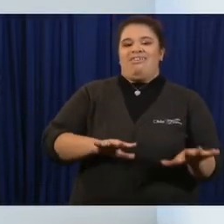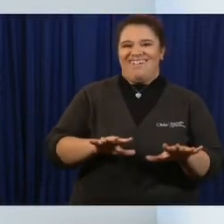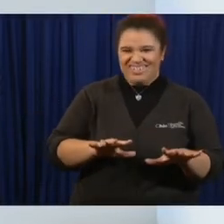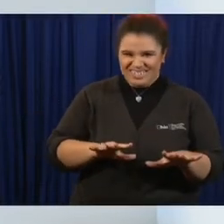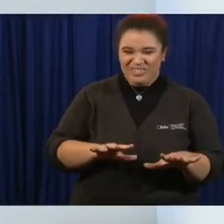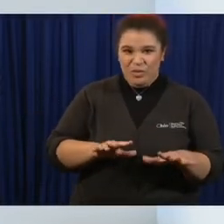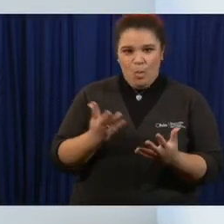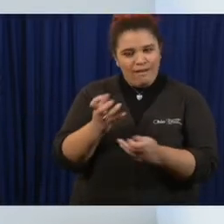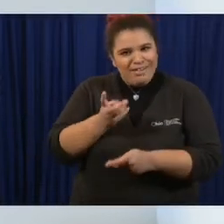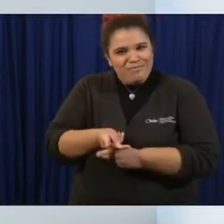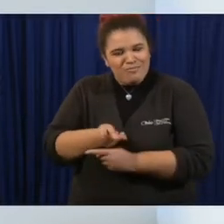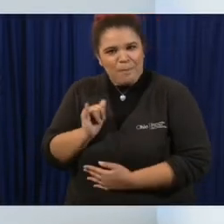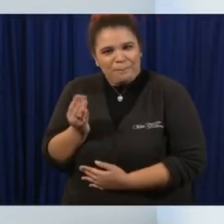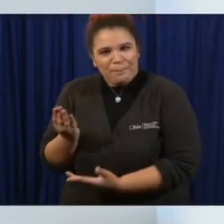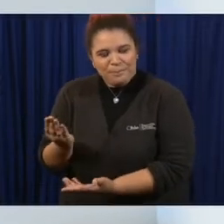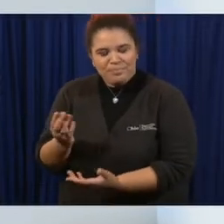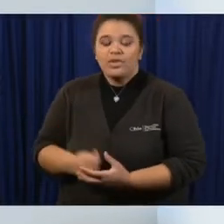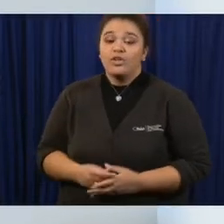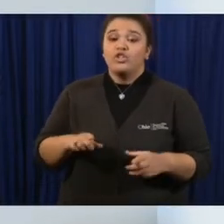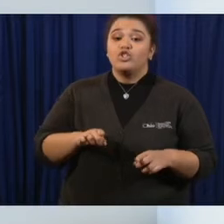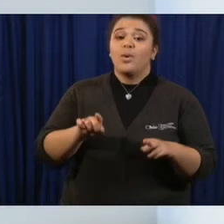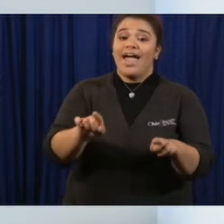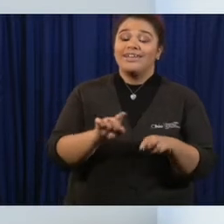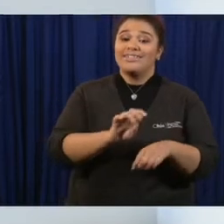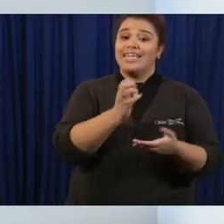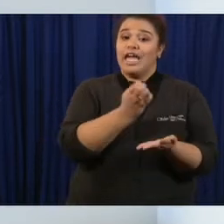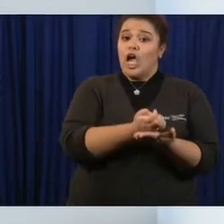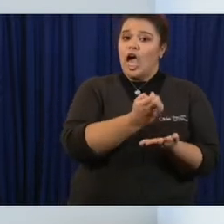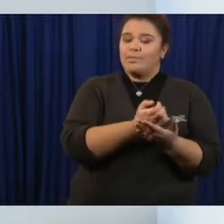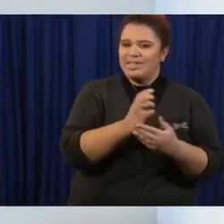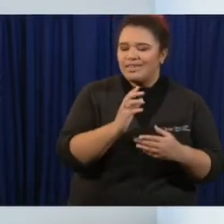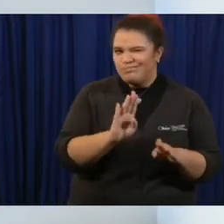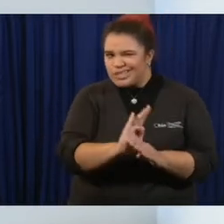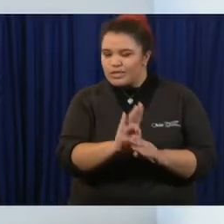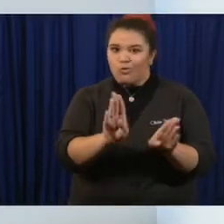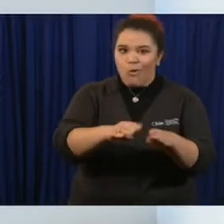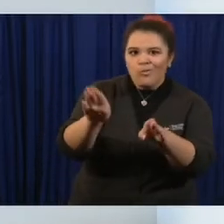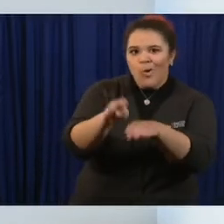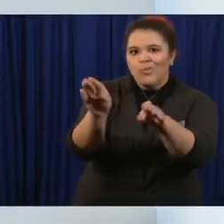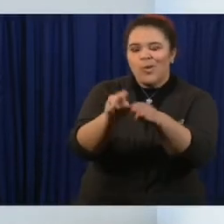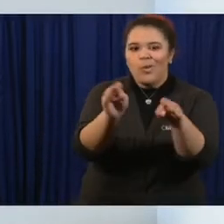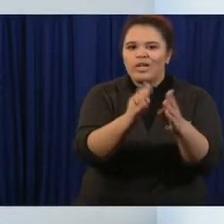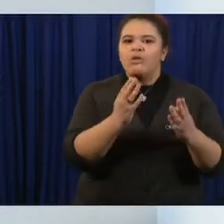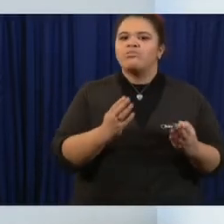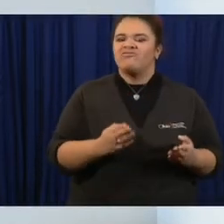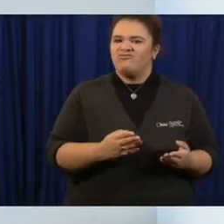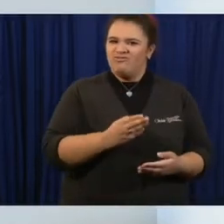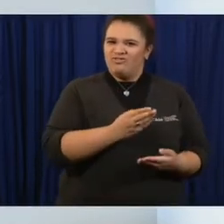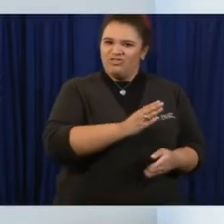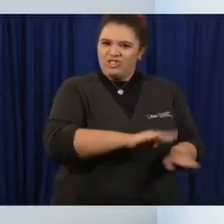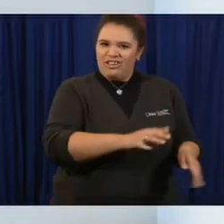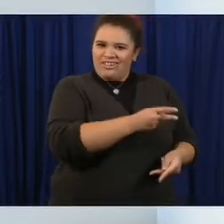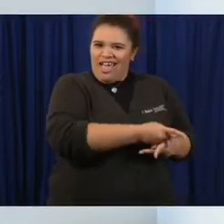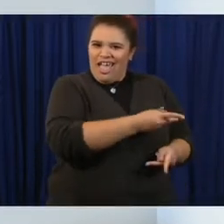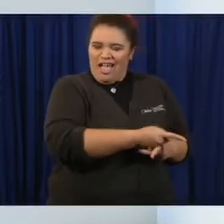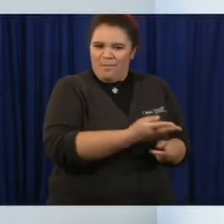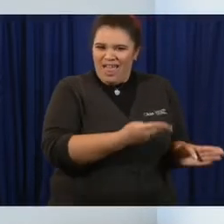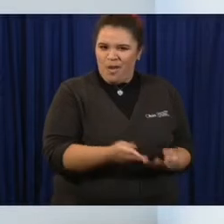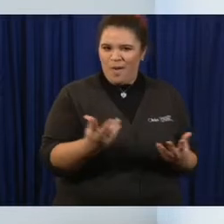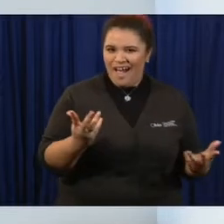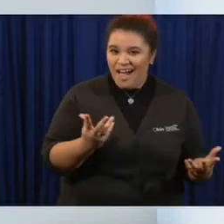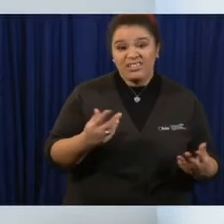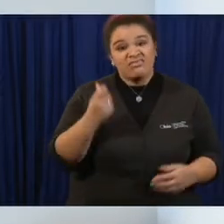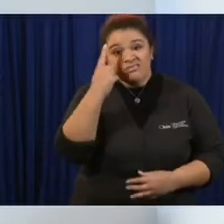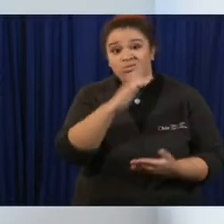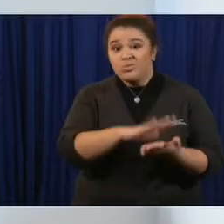economy opens up, what is the plan for childcare, because schools are going to be closed